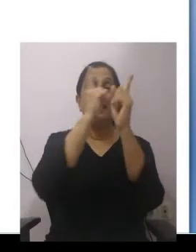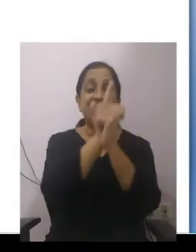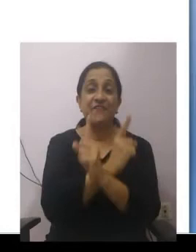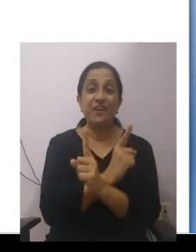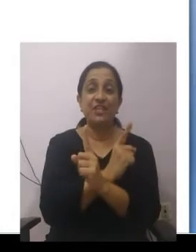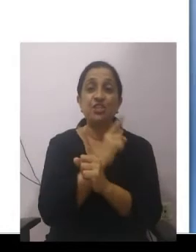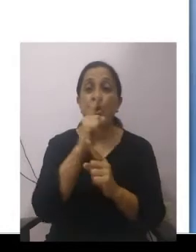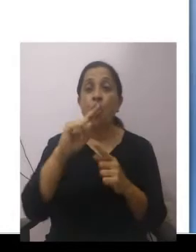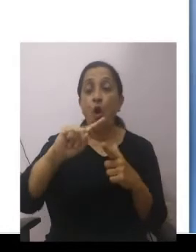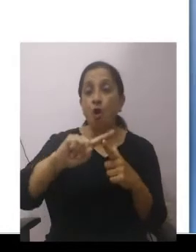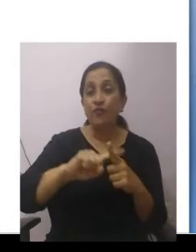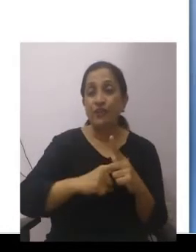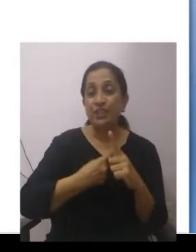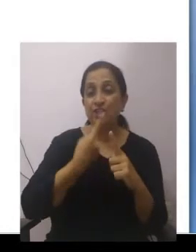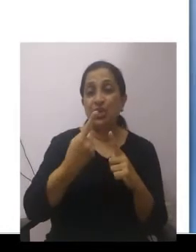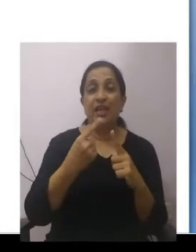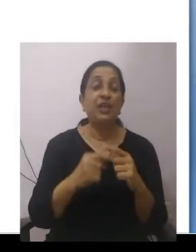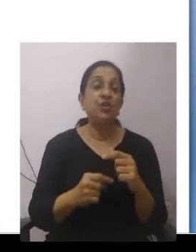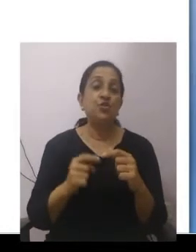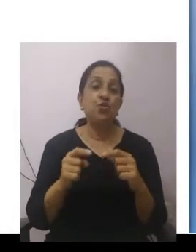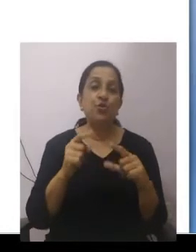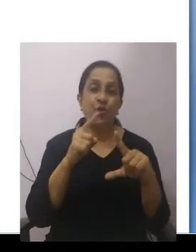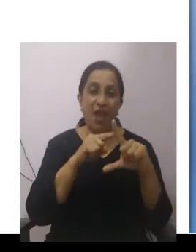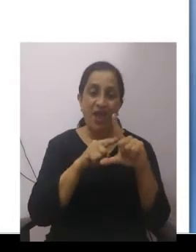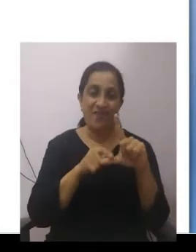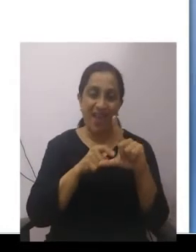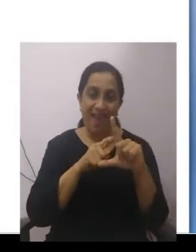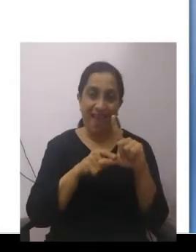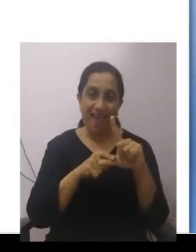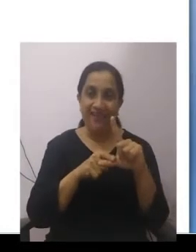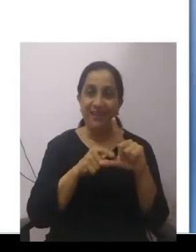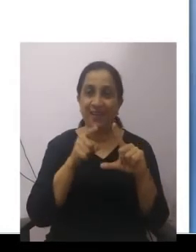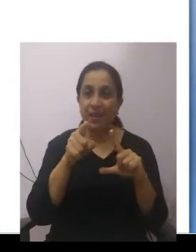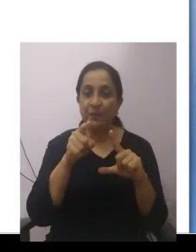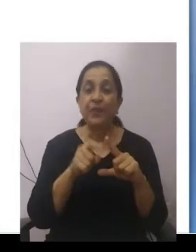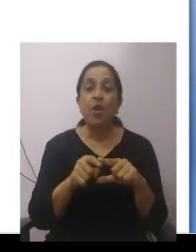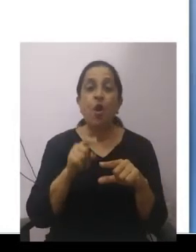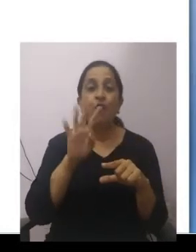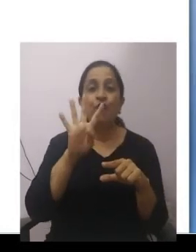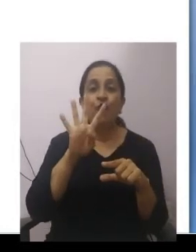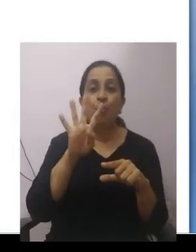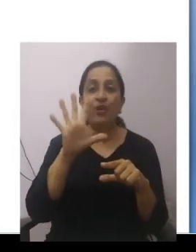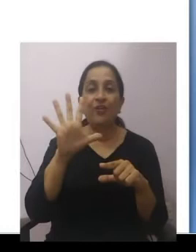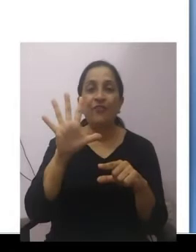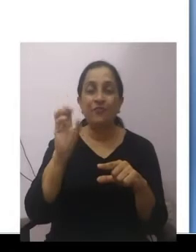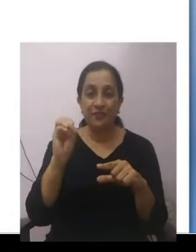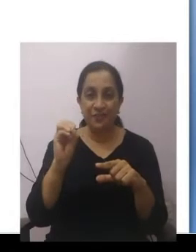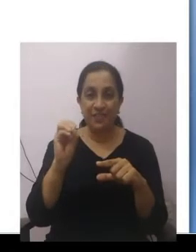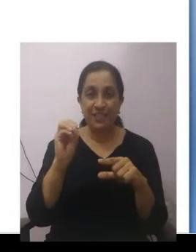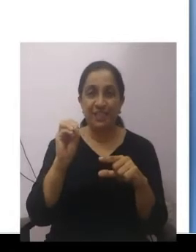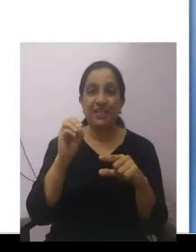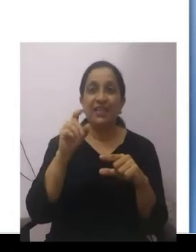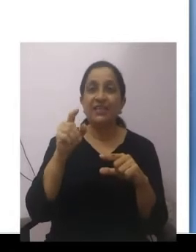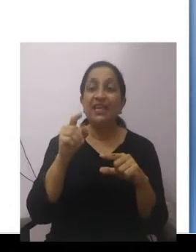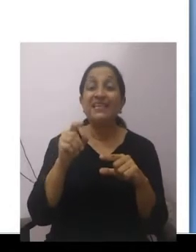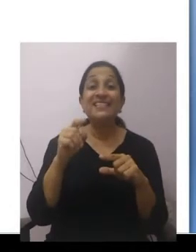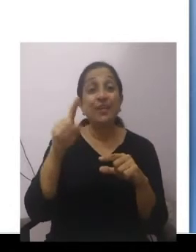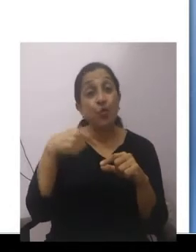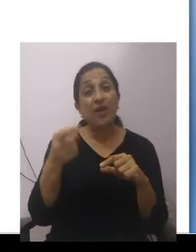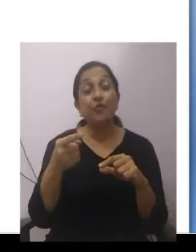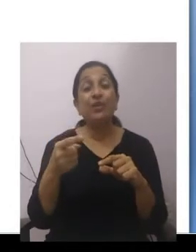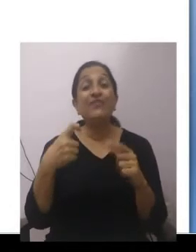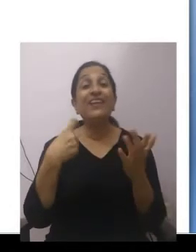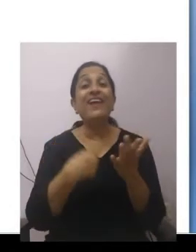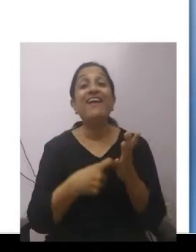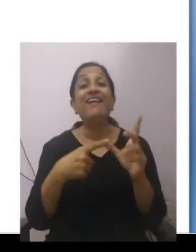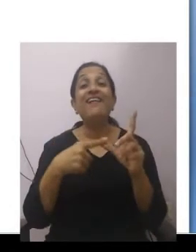180. Here the opposite is given, number of degrees is given, they have asked you to find out pi. So obviously